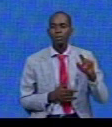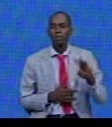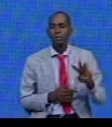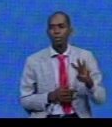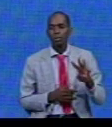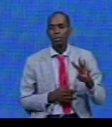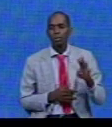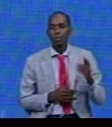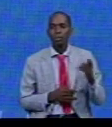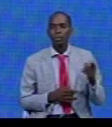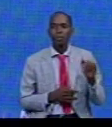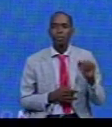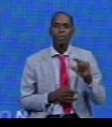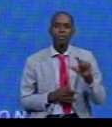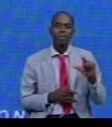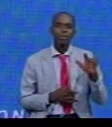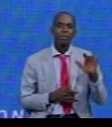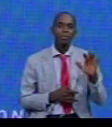Five.